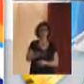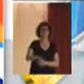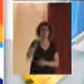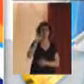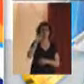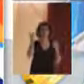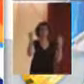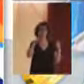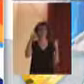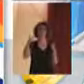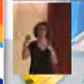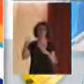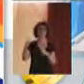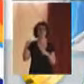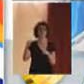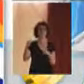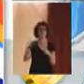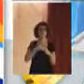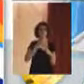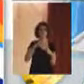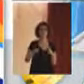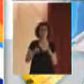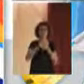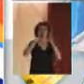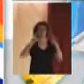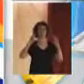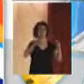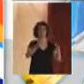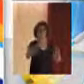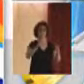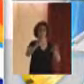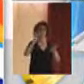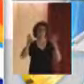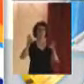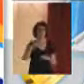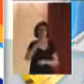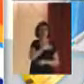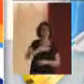user can decide what categories he wants to see.